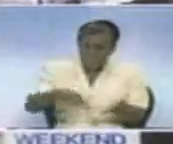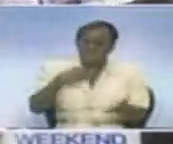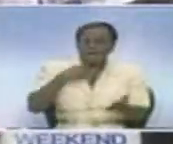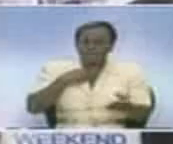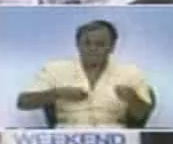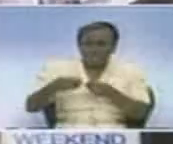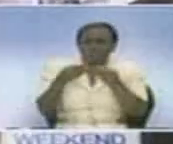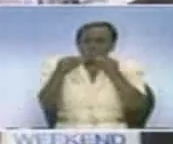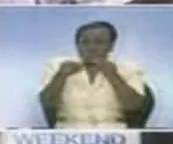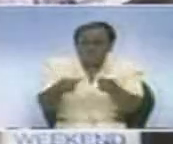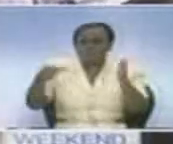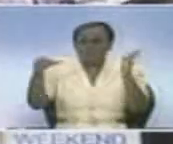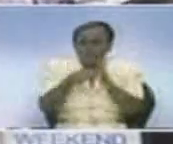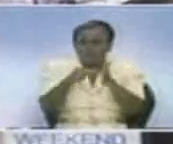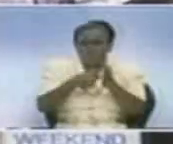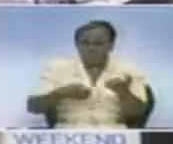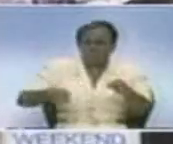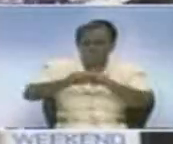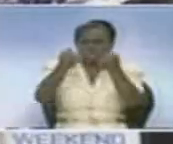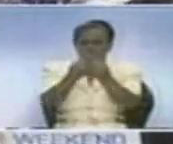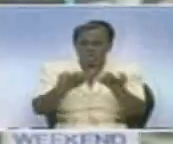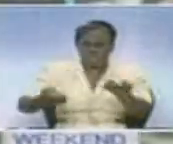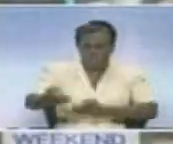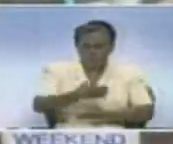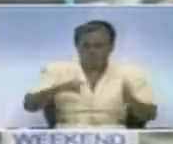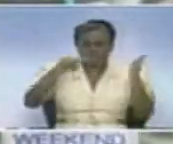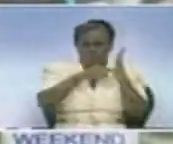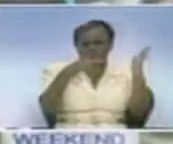out fixes on socio-economic issues bedeviling the country.